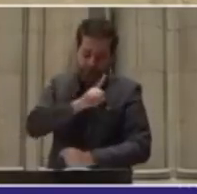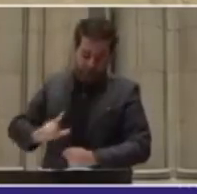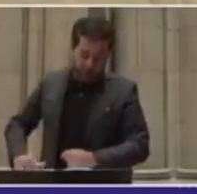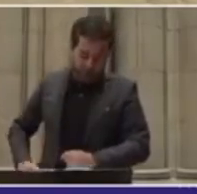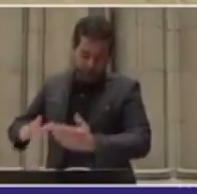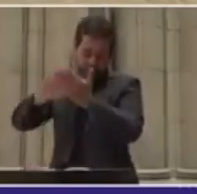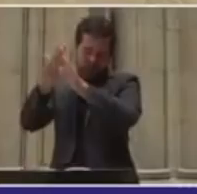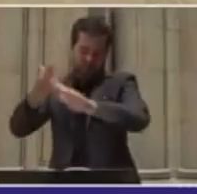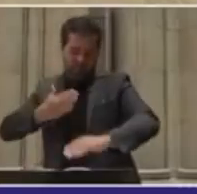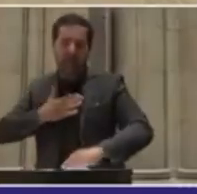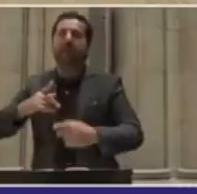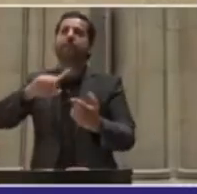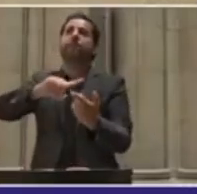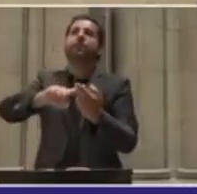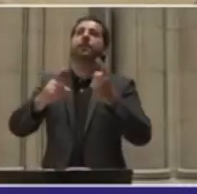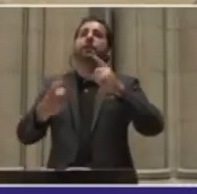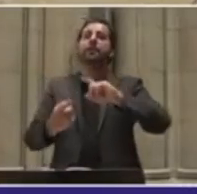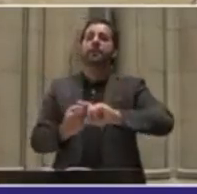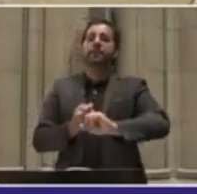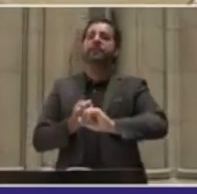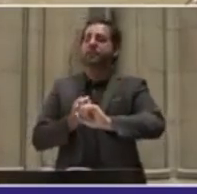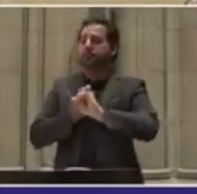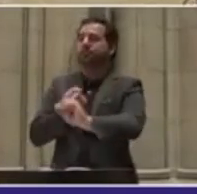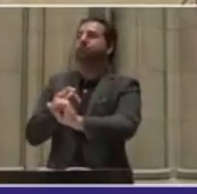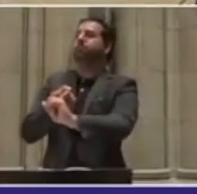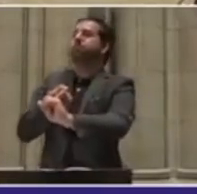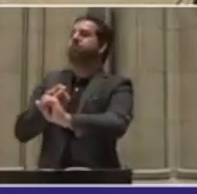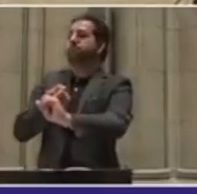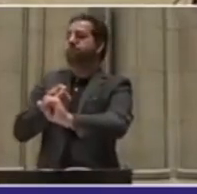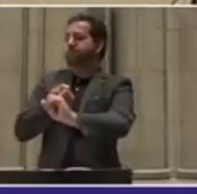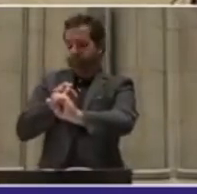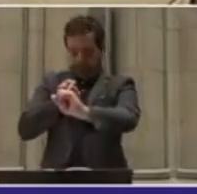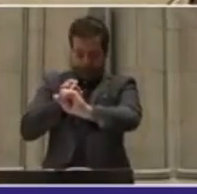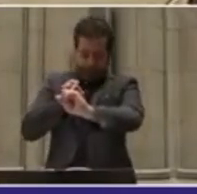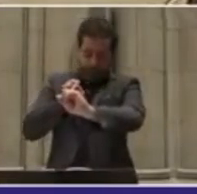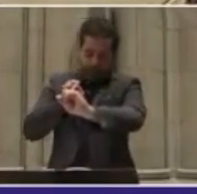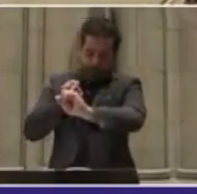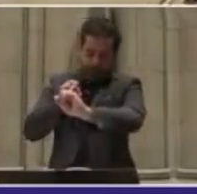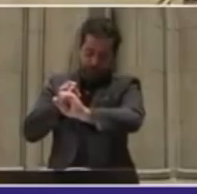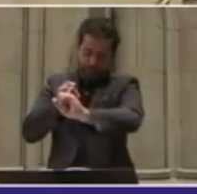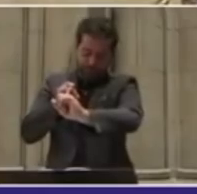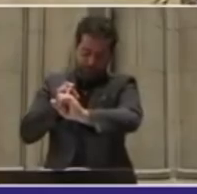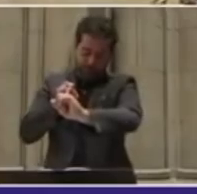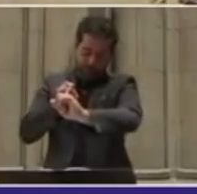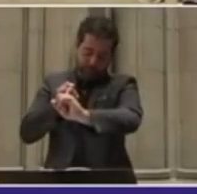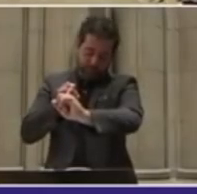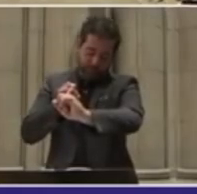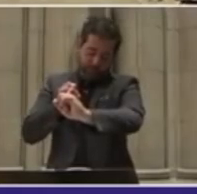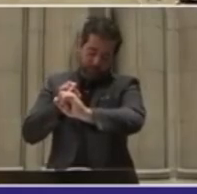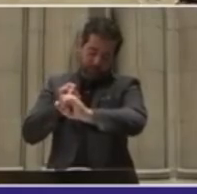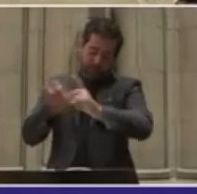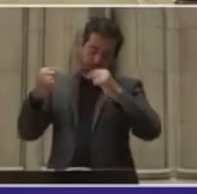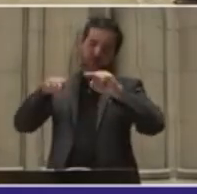Lord, be my friend,